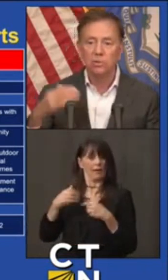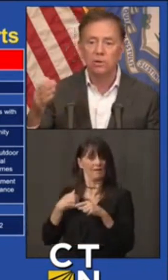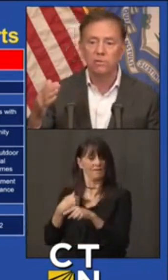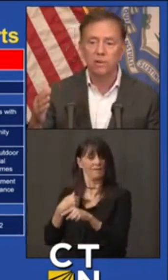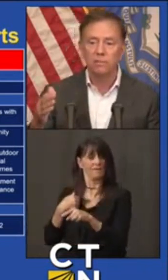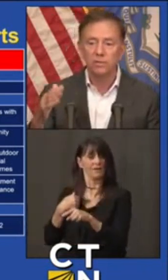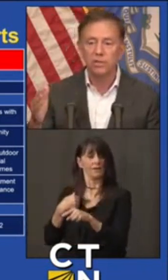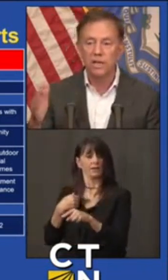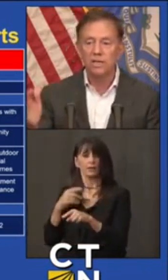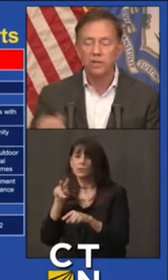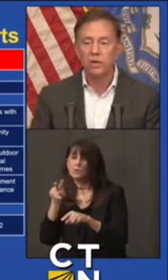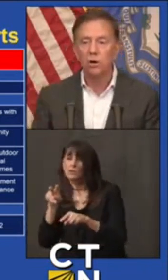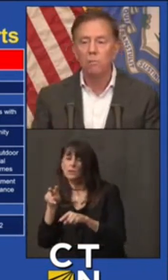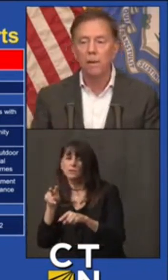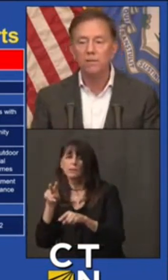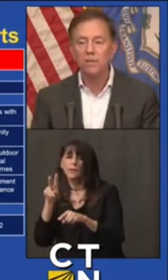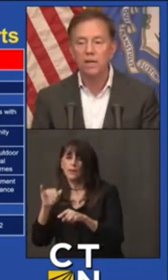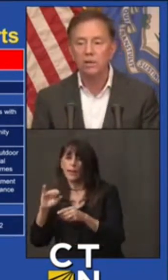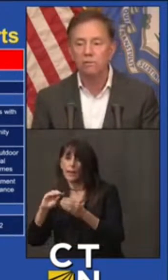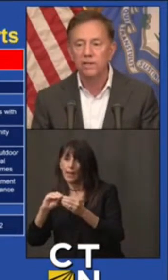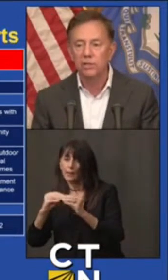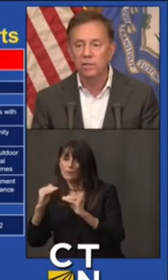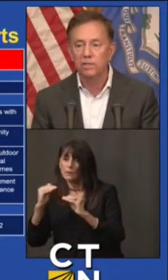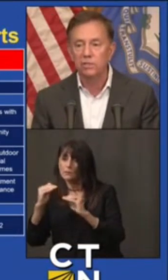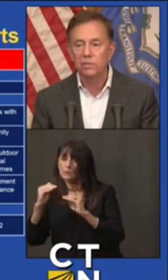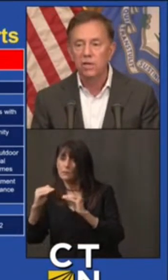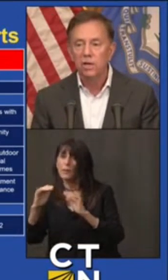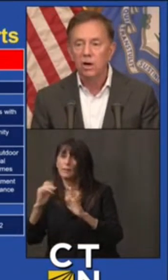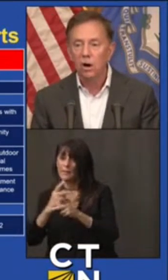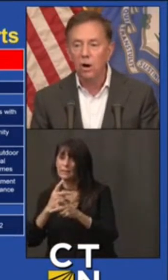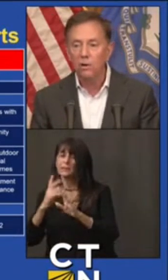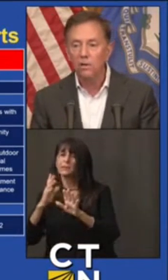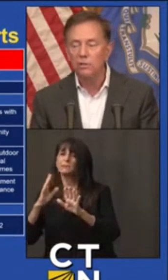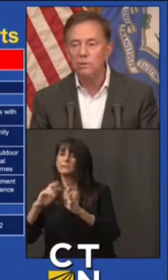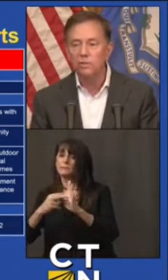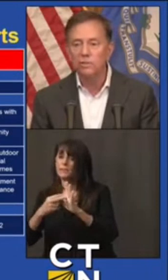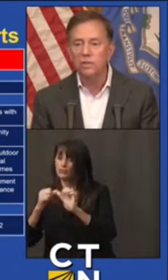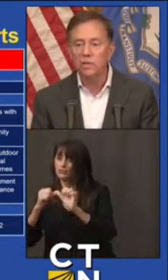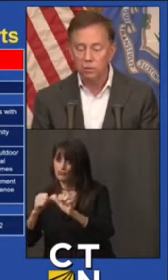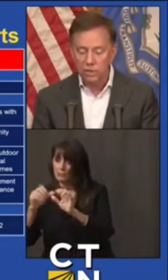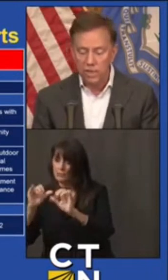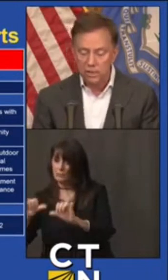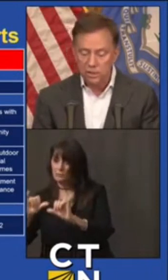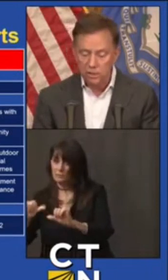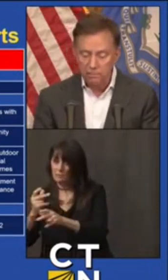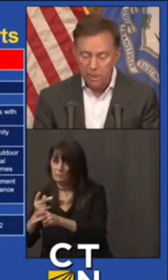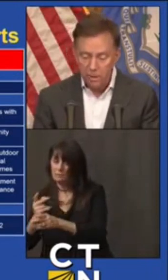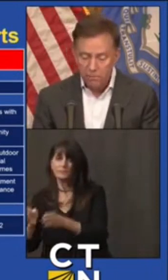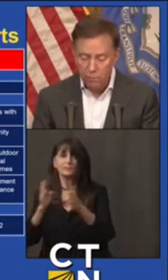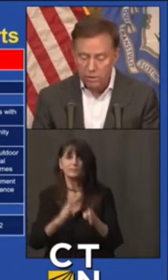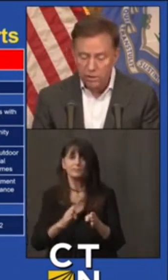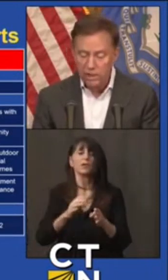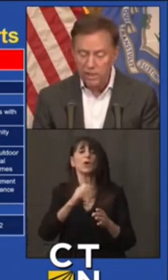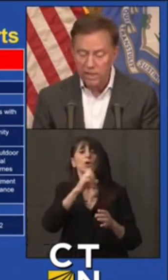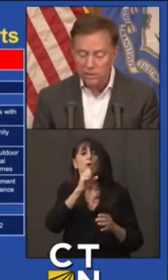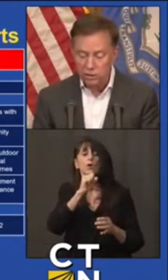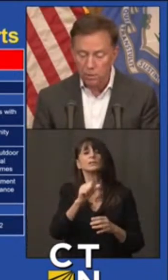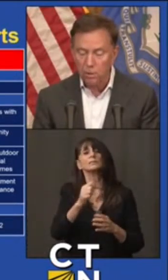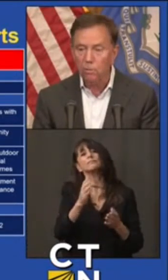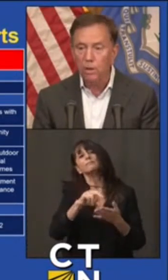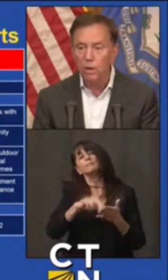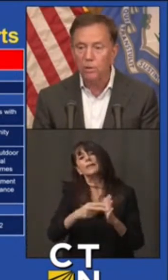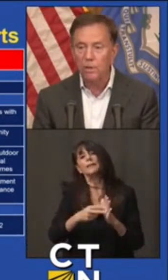sort of a steady as you go, maintain your vigilance. Orange, which is 10 to 14 cases